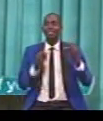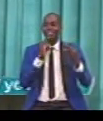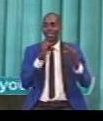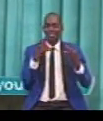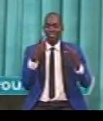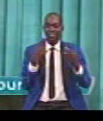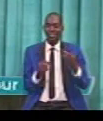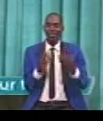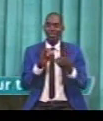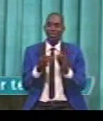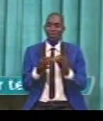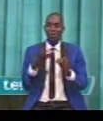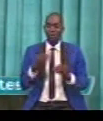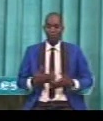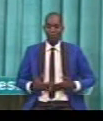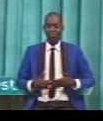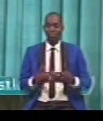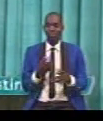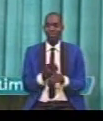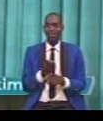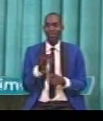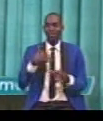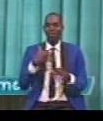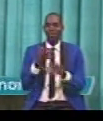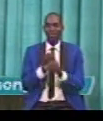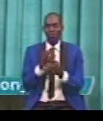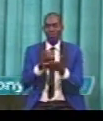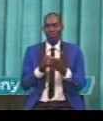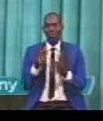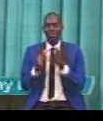fertility. You have got your own.